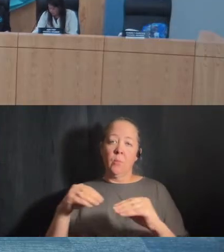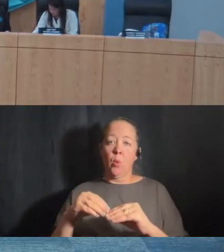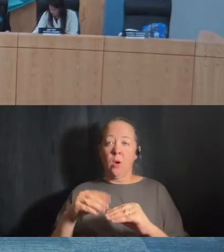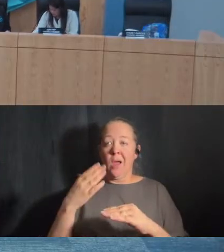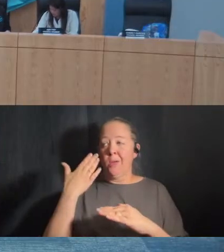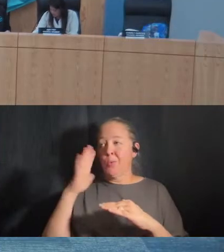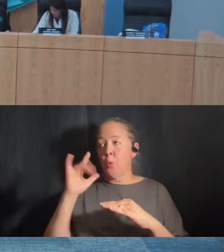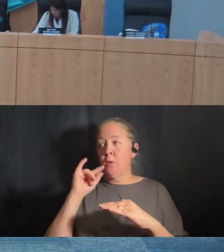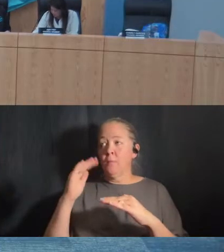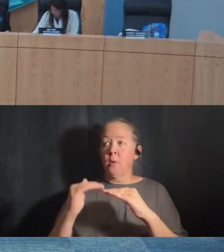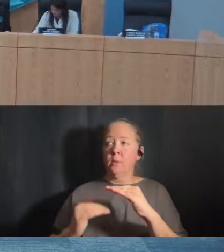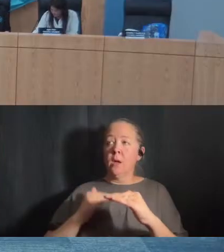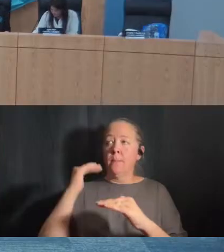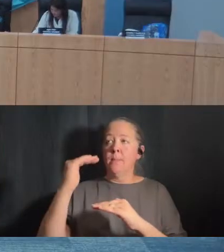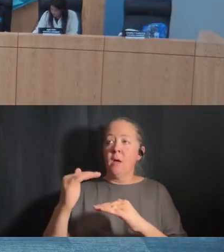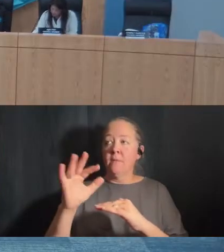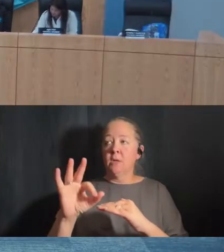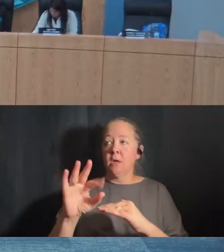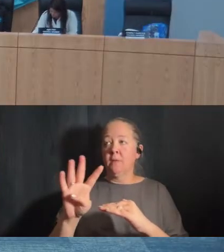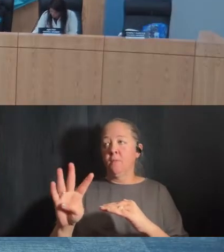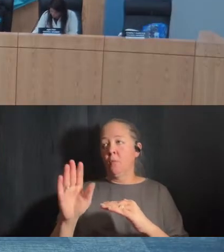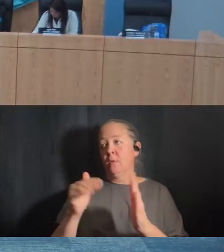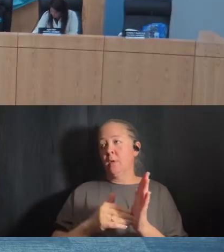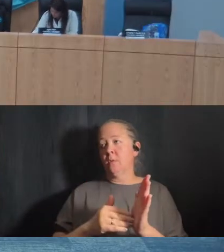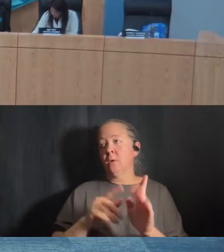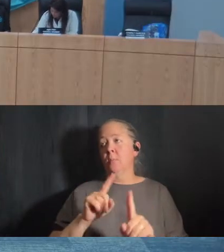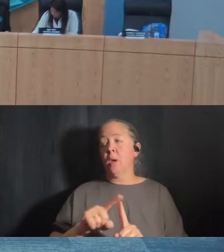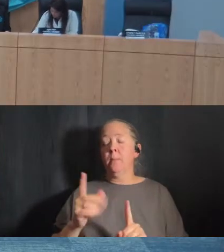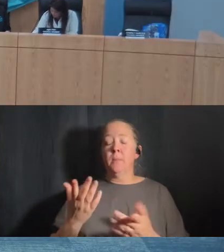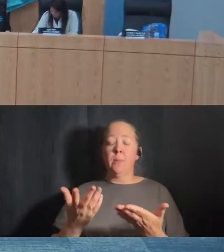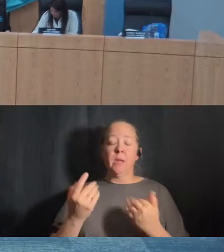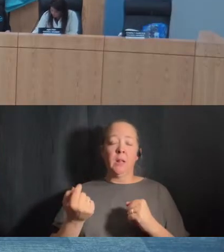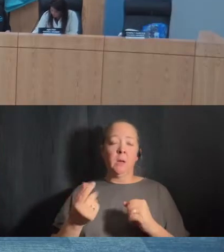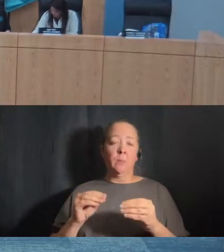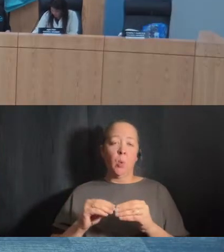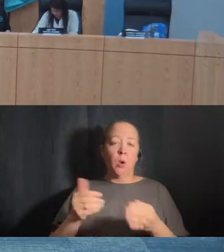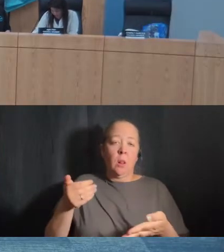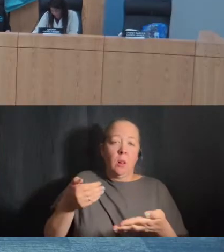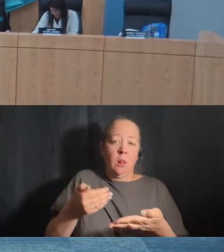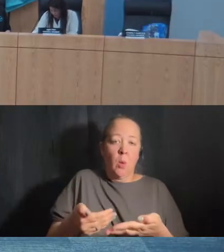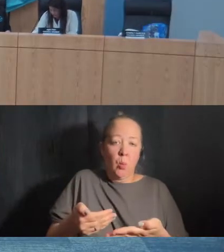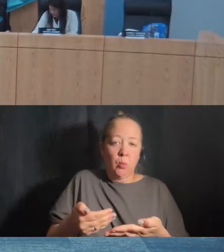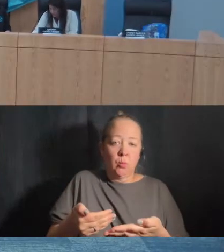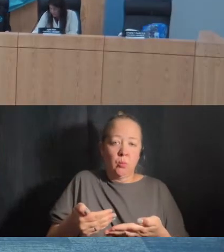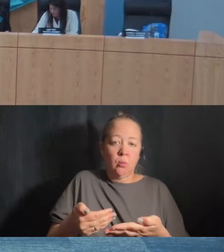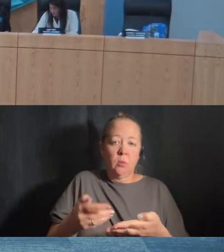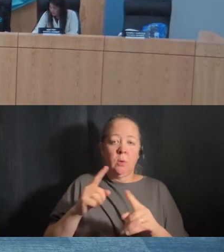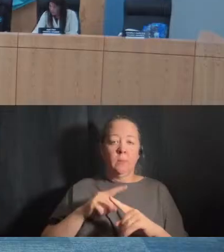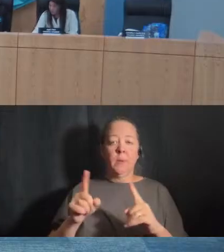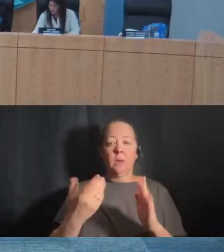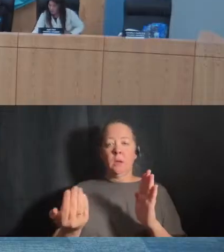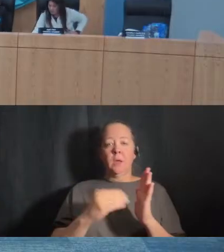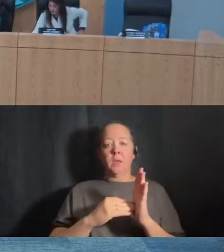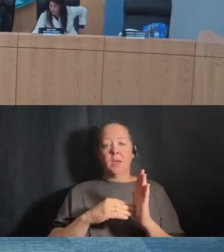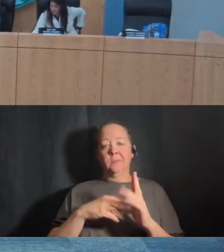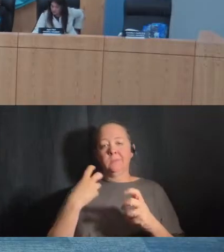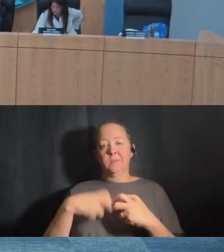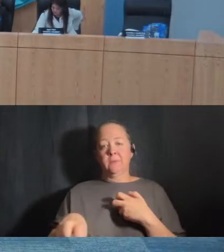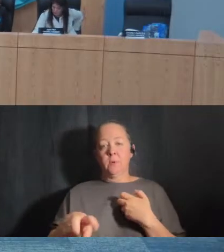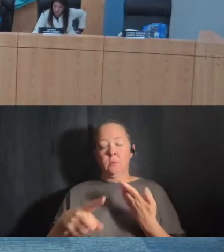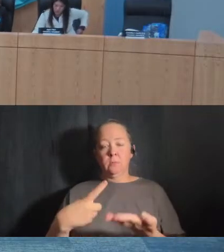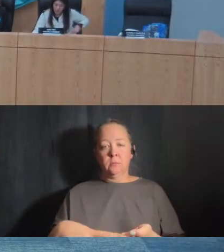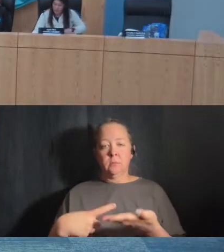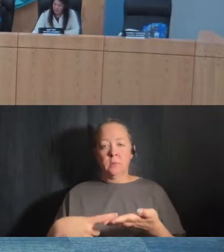the 94,000, but it'll inch us away a little bit closer. But again, difficult conversations, so I don't know if anybody